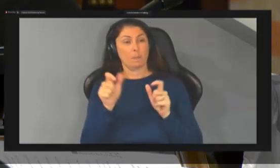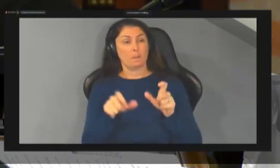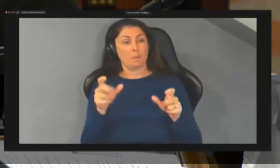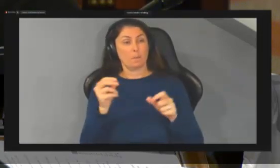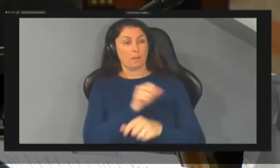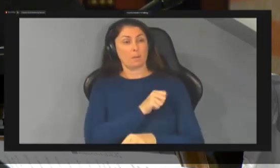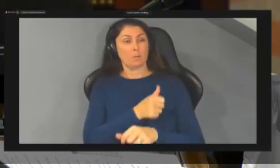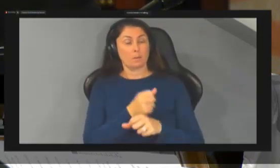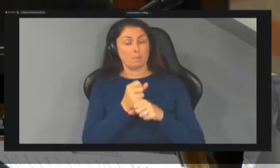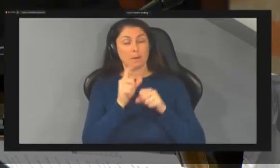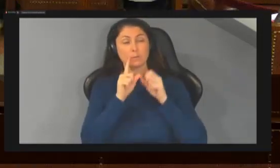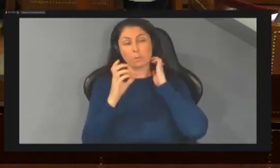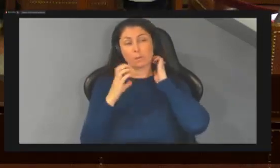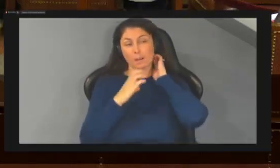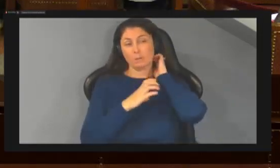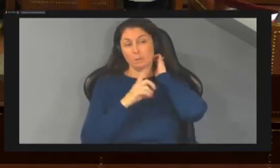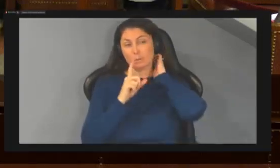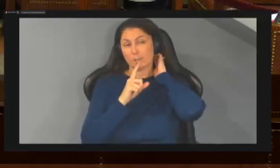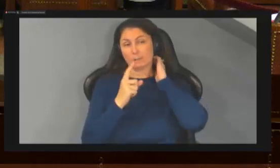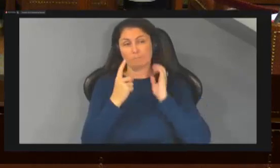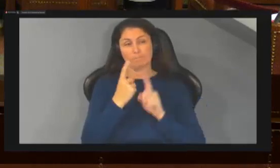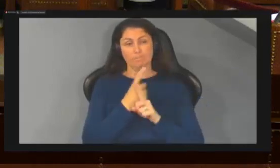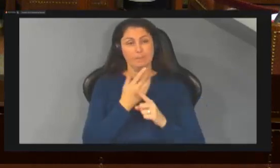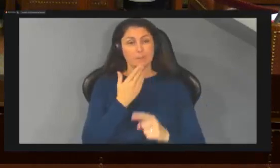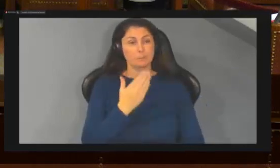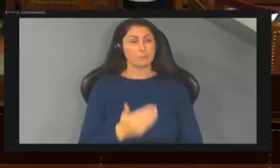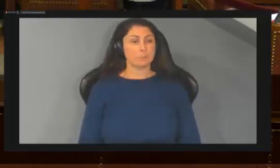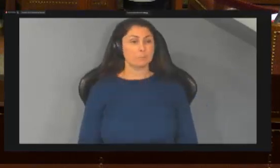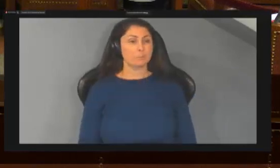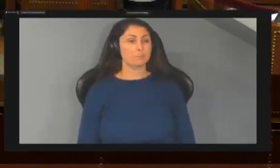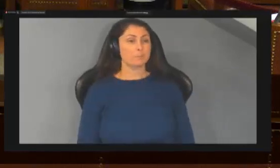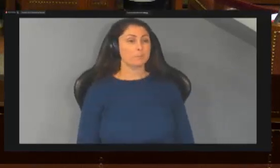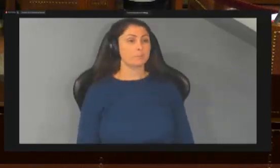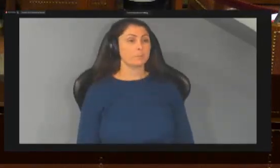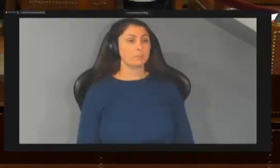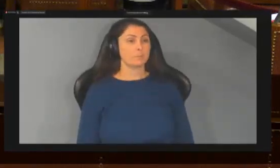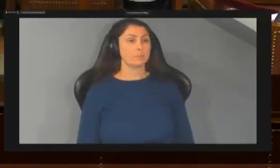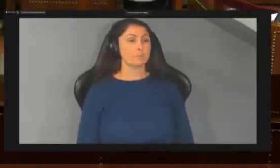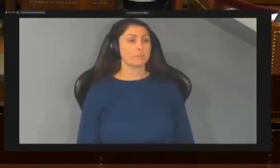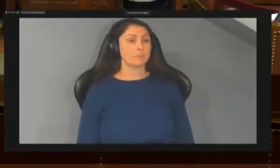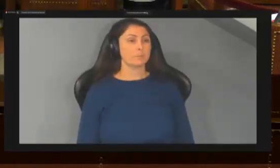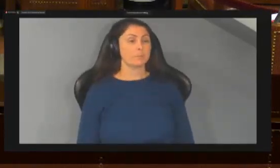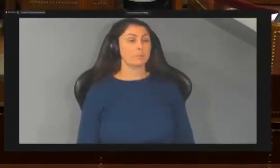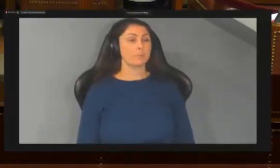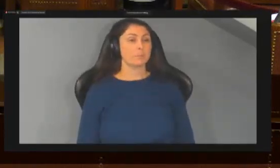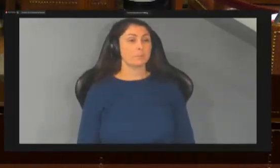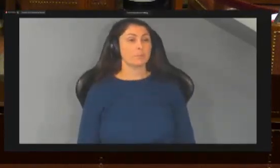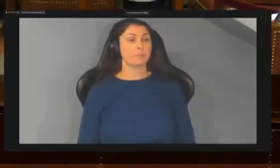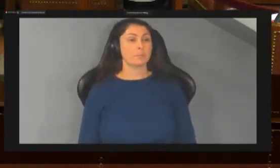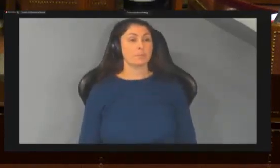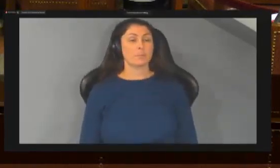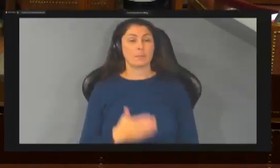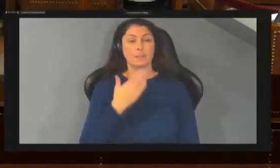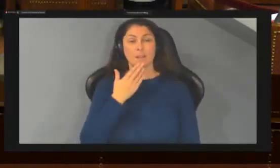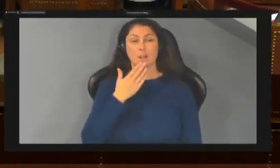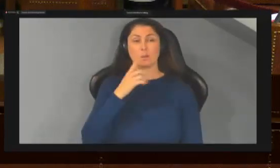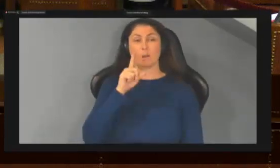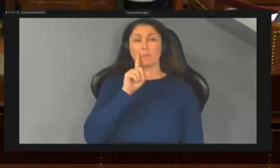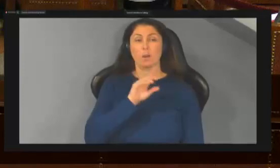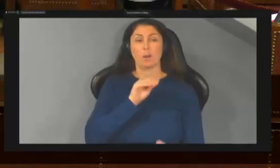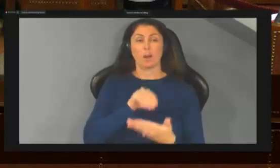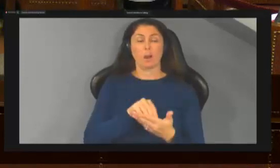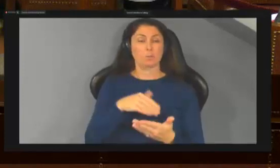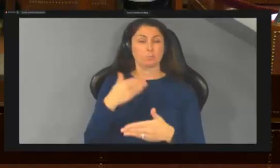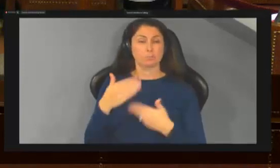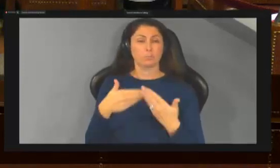sure council is in good standing. Thank you. Thank you. Thank you for putting this in and for getting the conversation started,